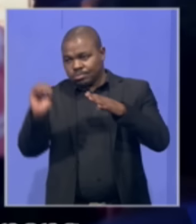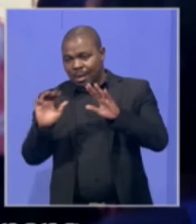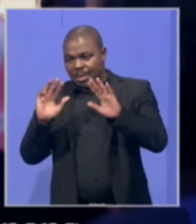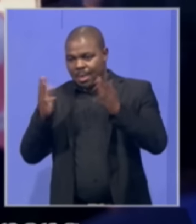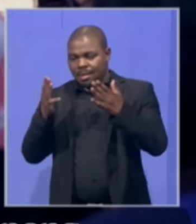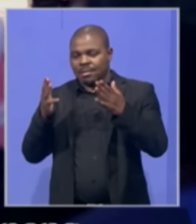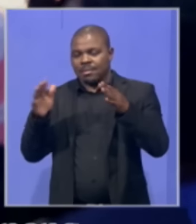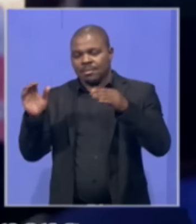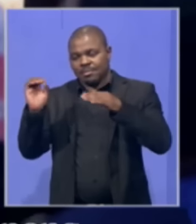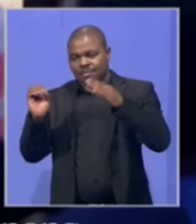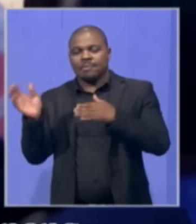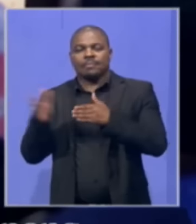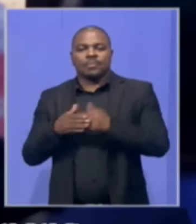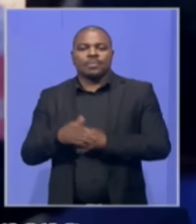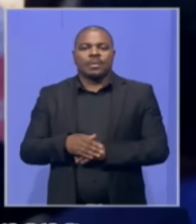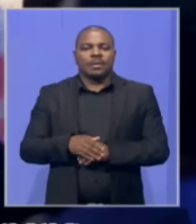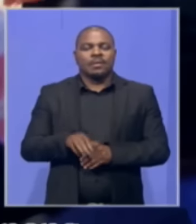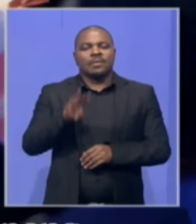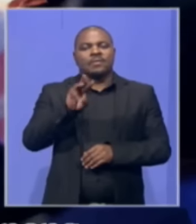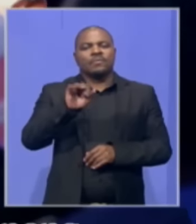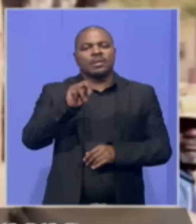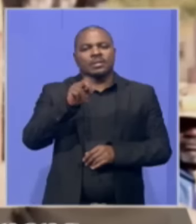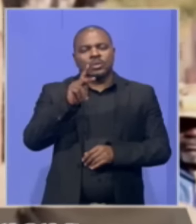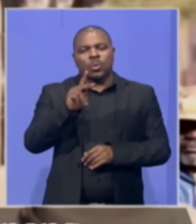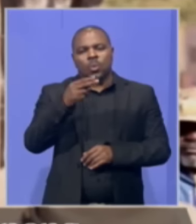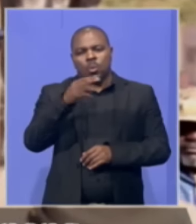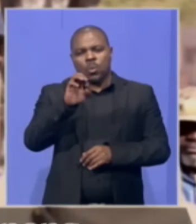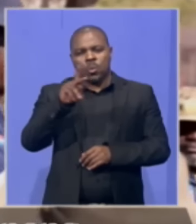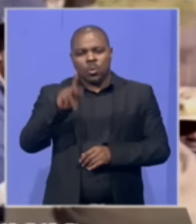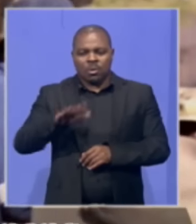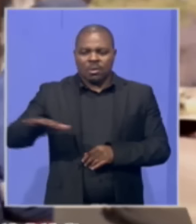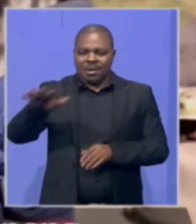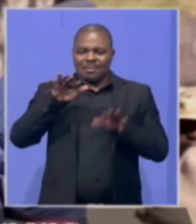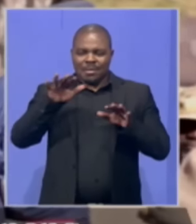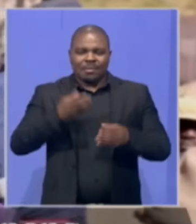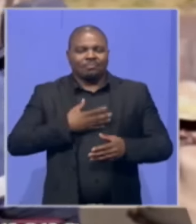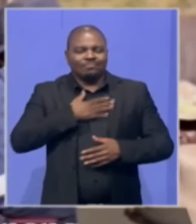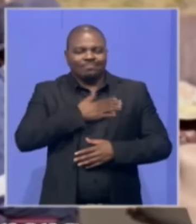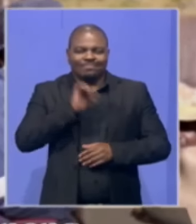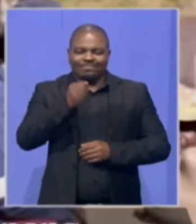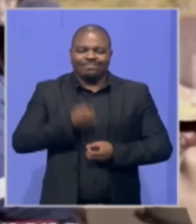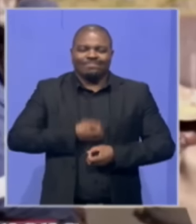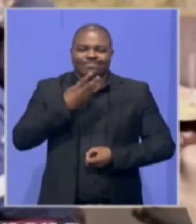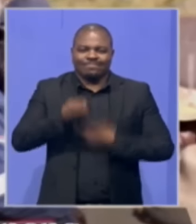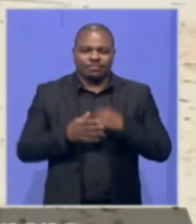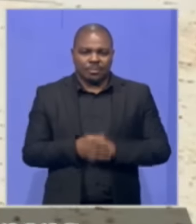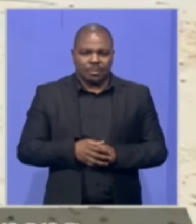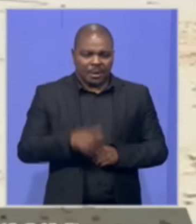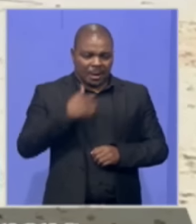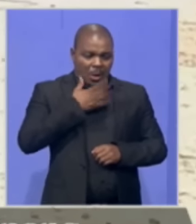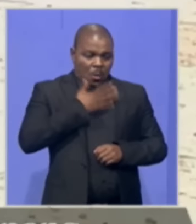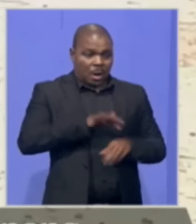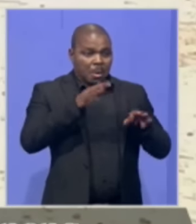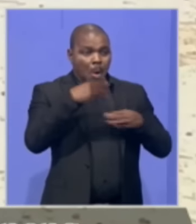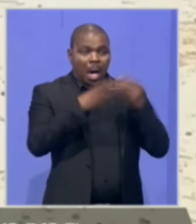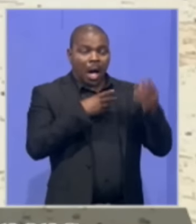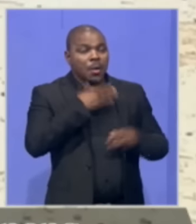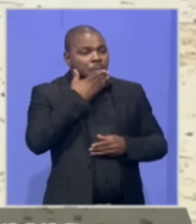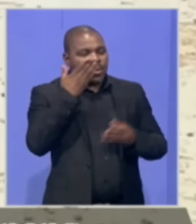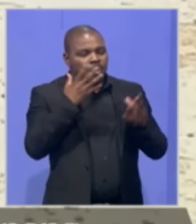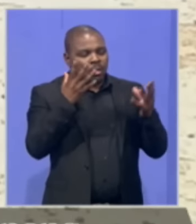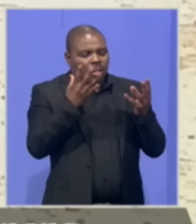ya Windhoek, baagi ba Namibia ba tlhagisitse ditsholofelo tsa bona. I want the unemployment rate to reduce and for